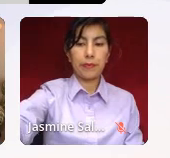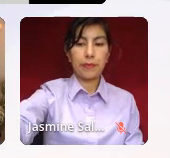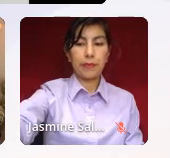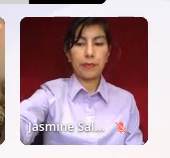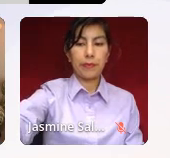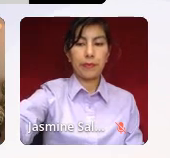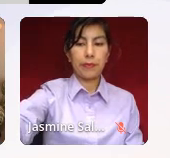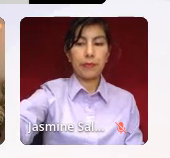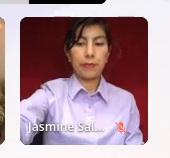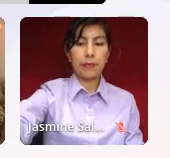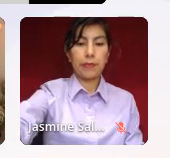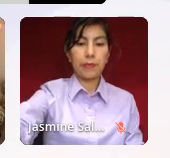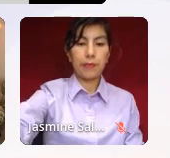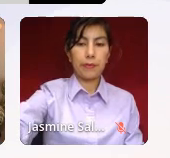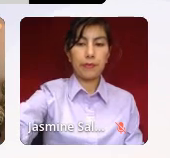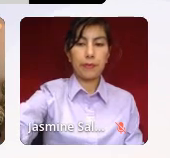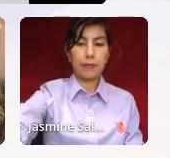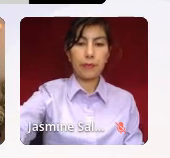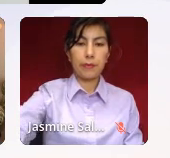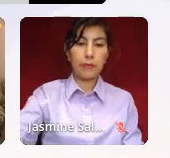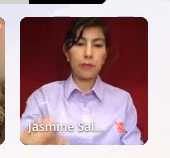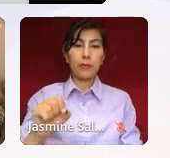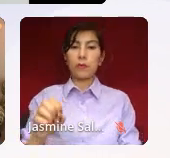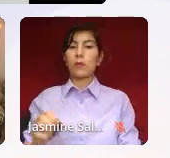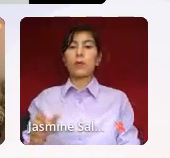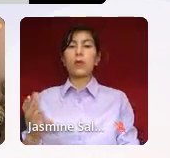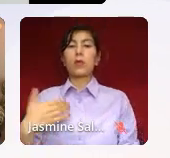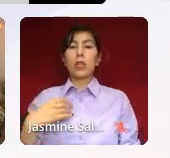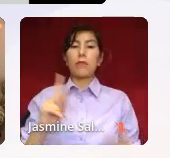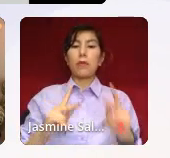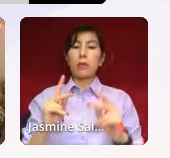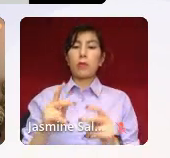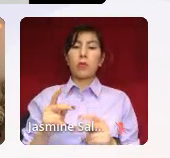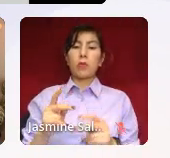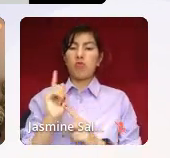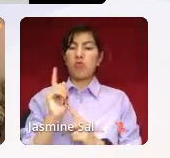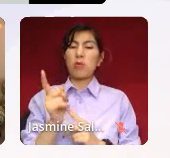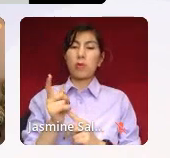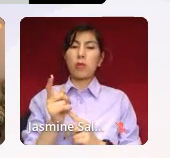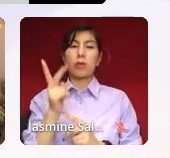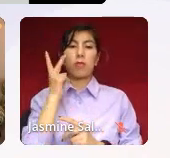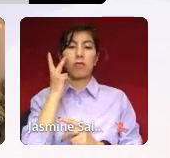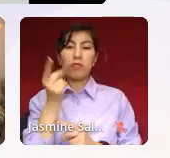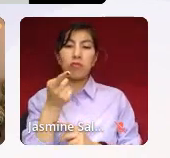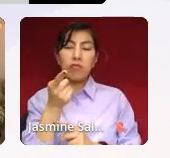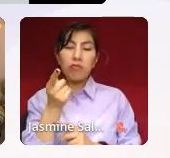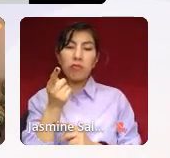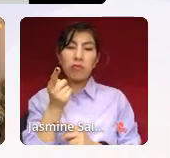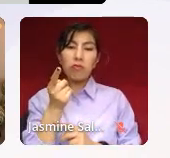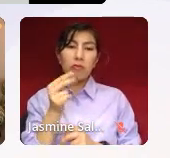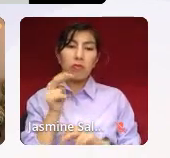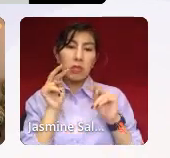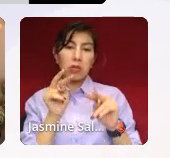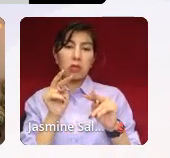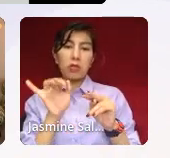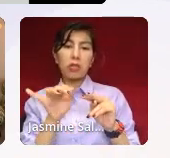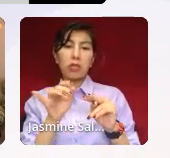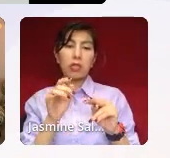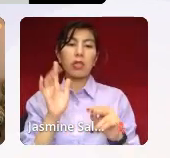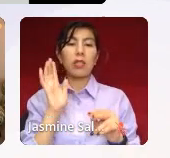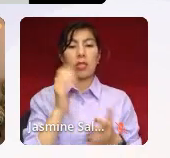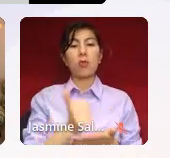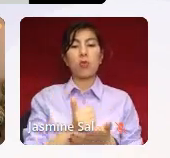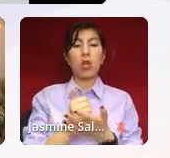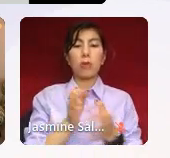Say. So give folks a minute here for those who are looking at it, and then I'll sort of describe for folks